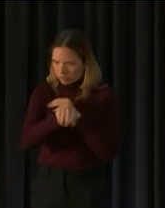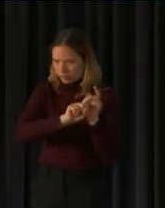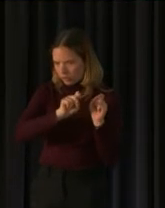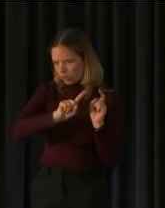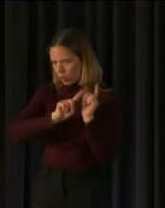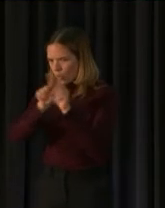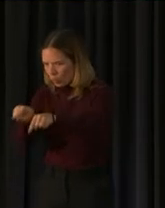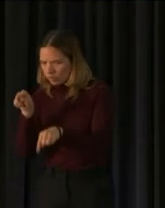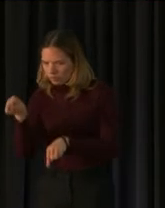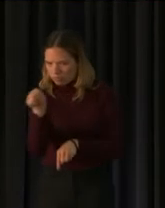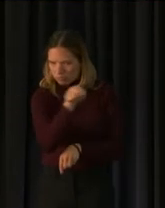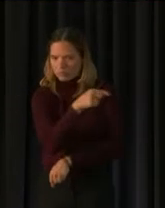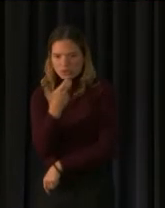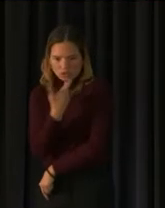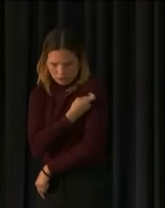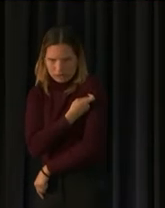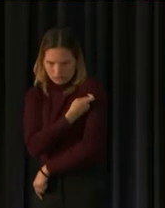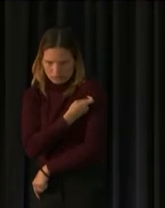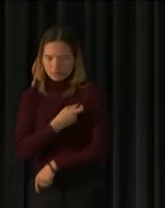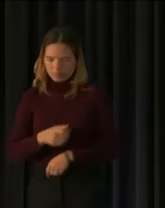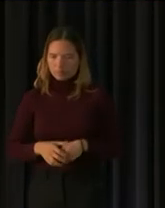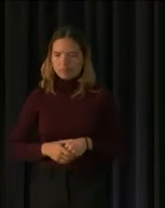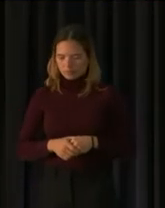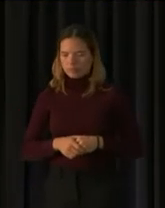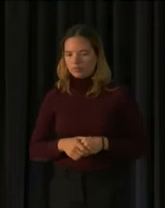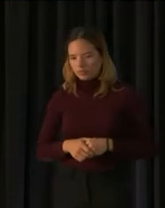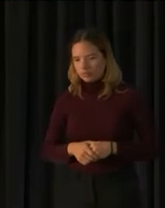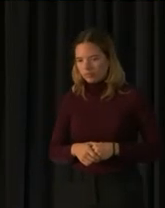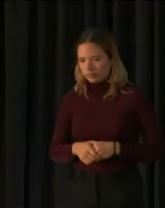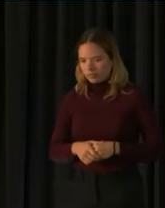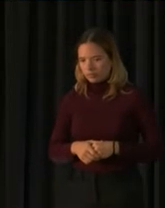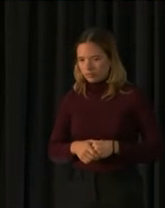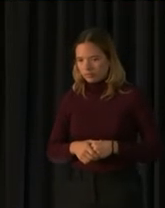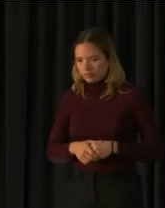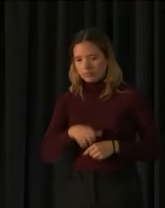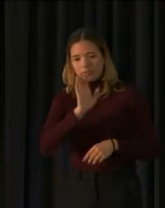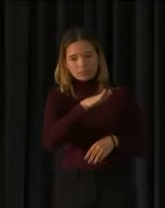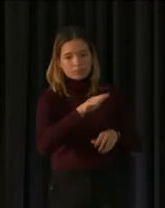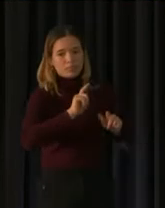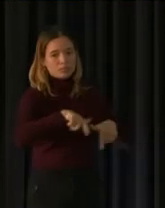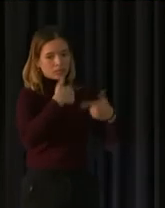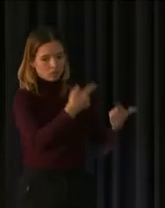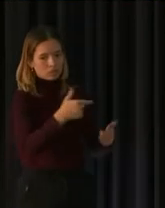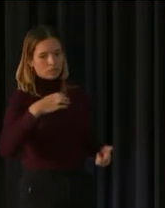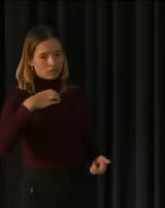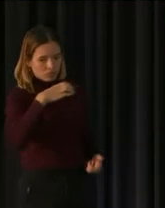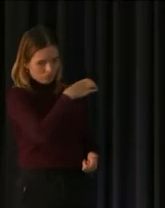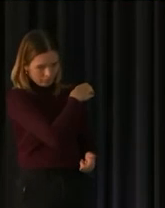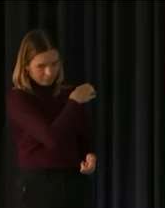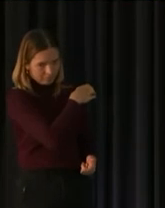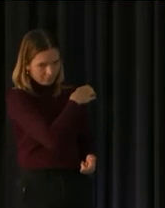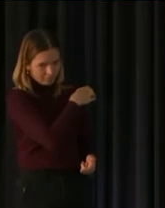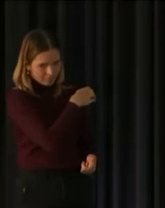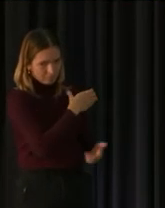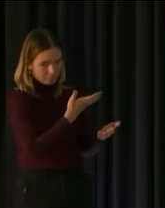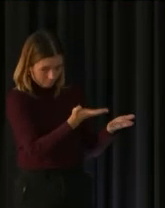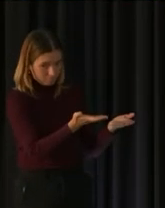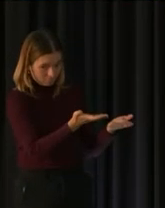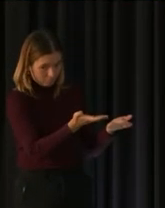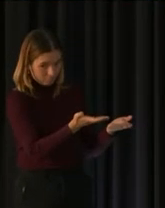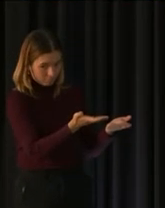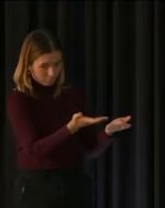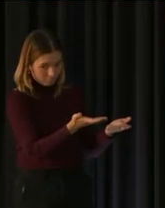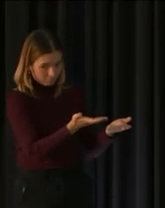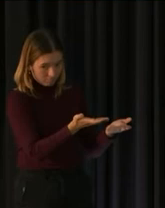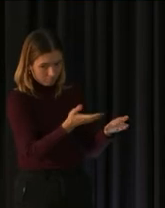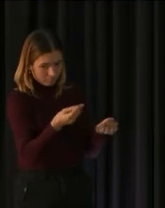I am going to kick it over back to the Chancellor or to Zoel to facilitate if there are any